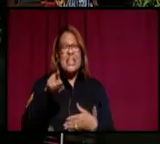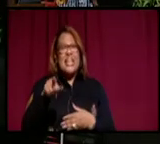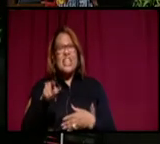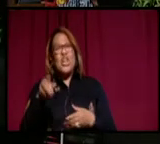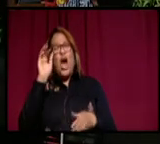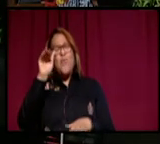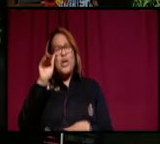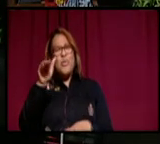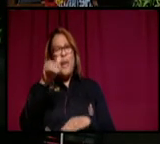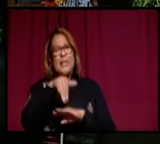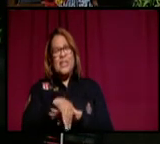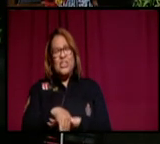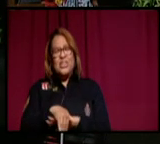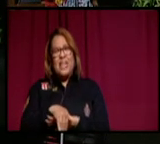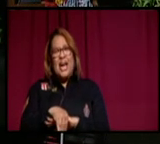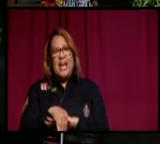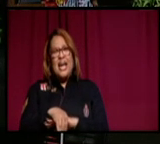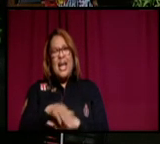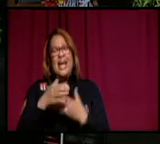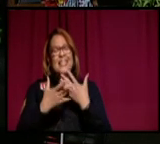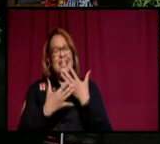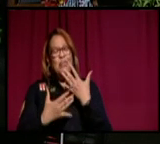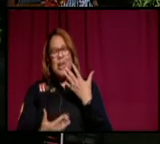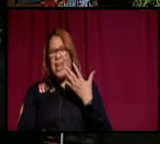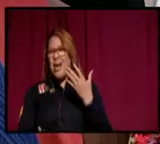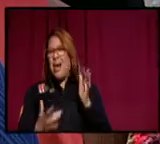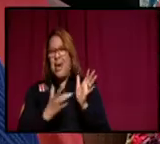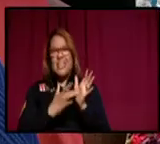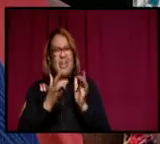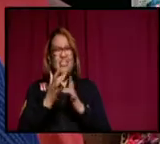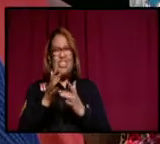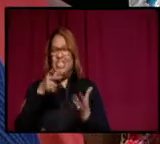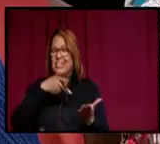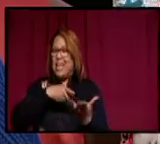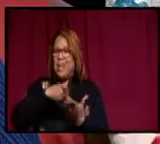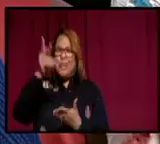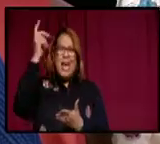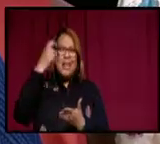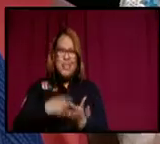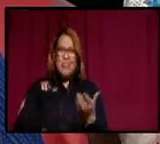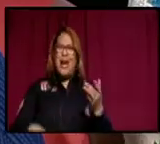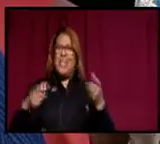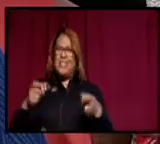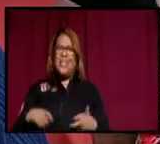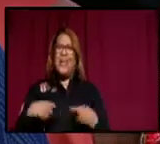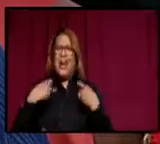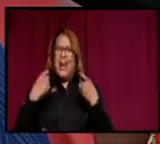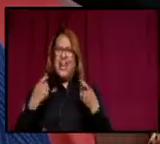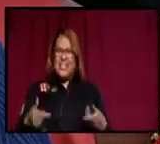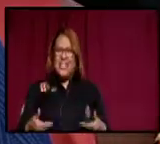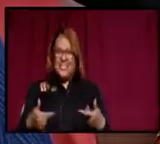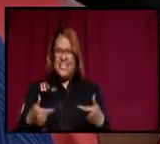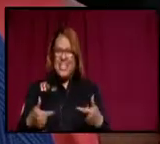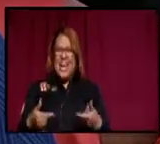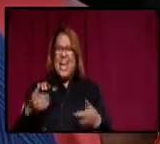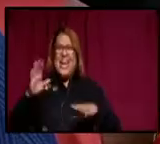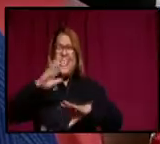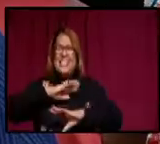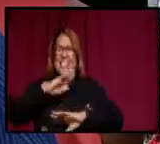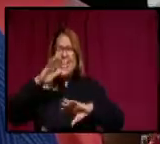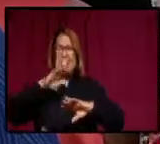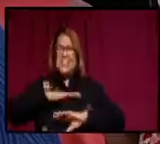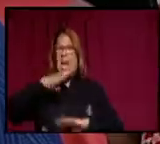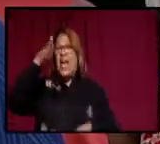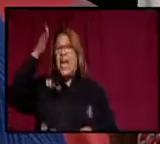to remind you tonight that it was the blood of Jesus that paid the price for our redemption. redemption. He satisfied God